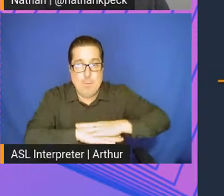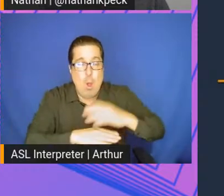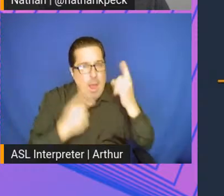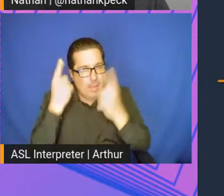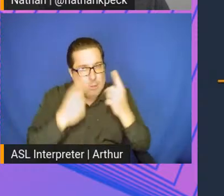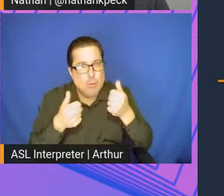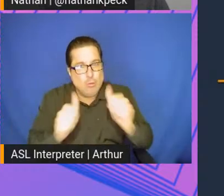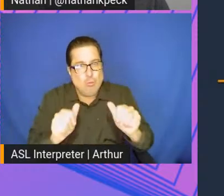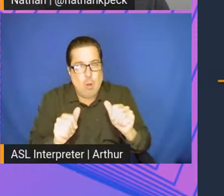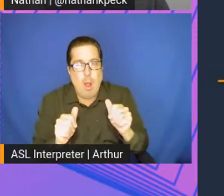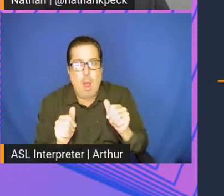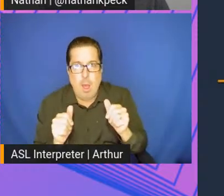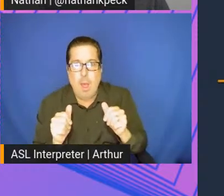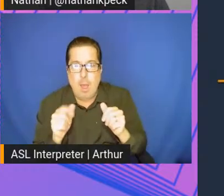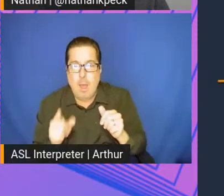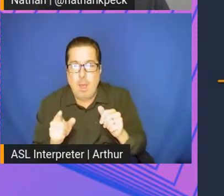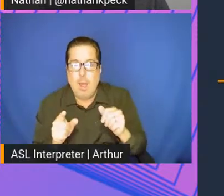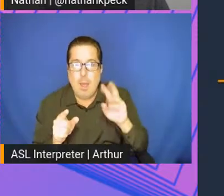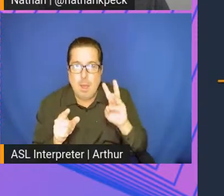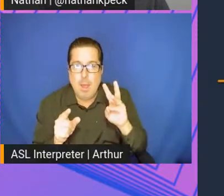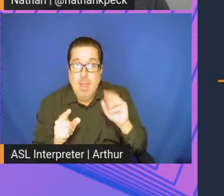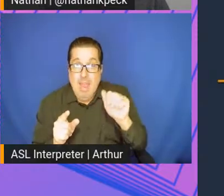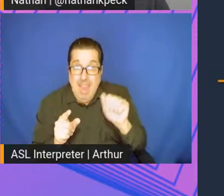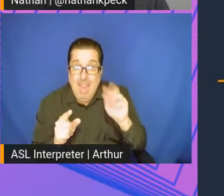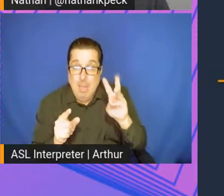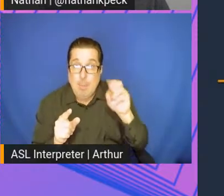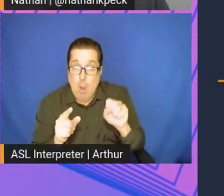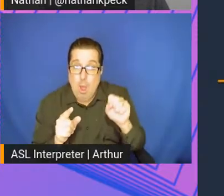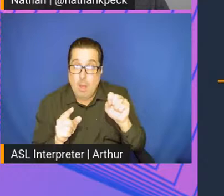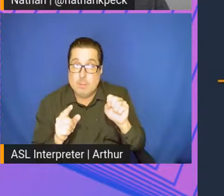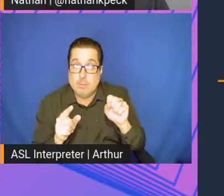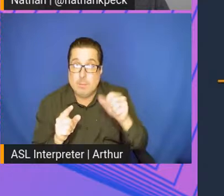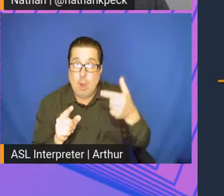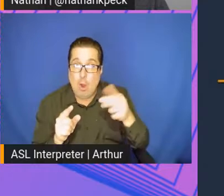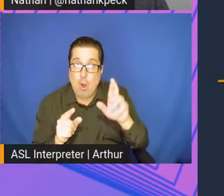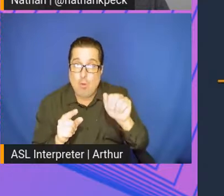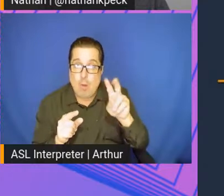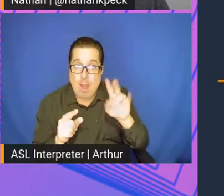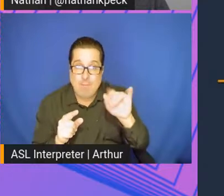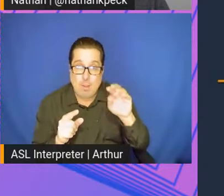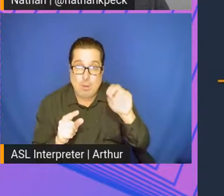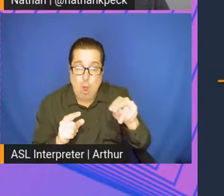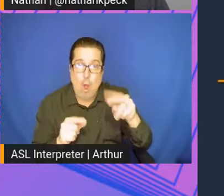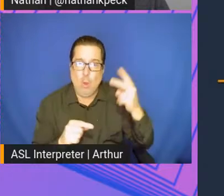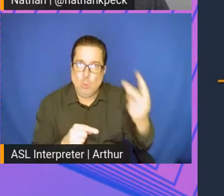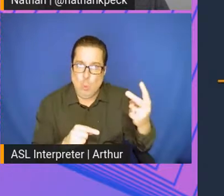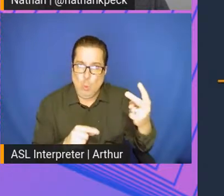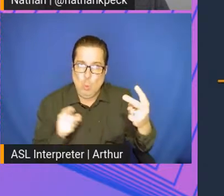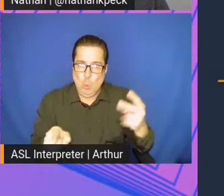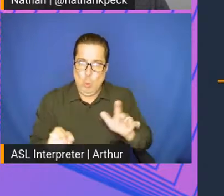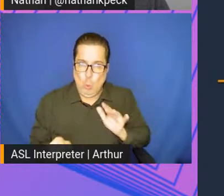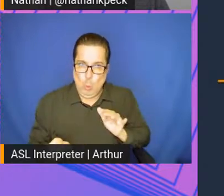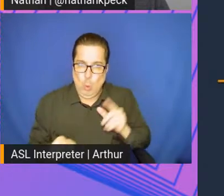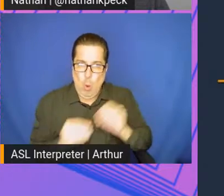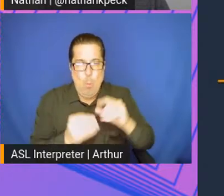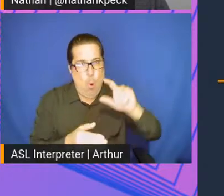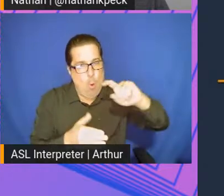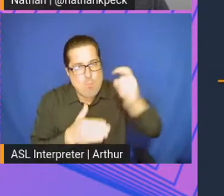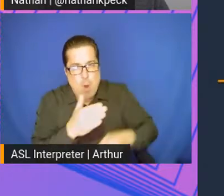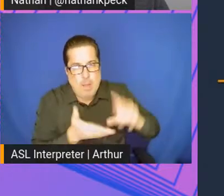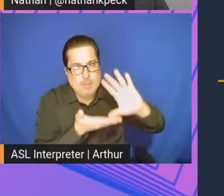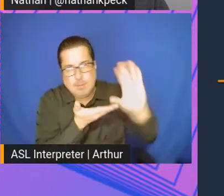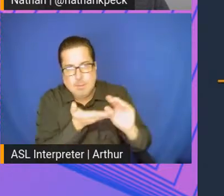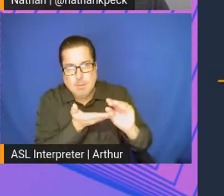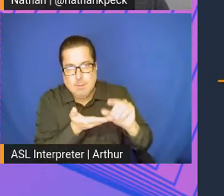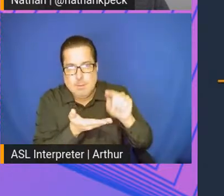AWS Graviton 2, which gives you more price performance. So I'm going to be getting faster